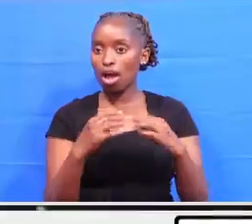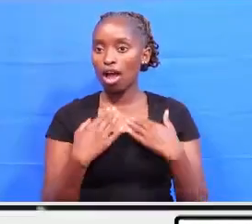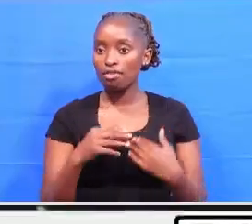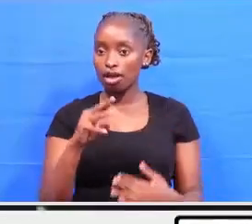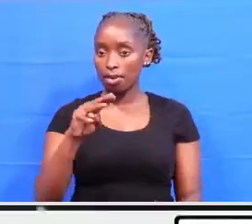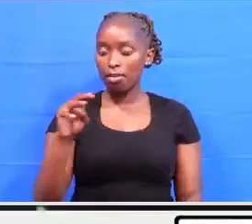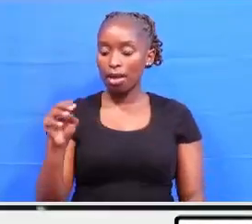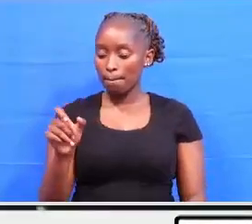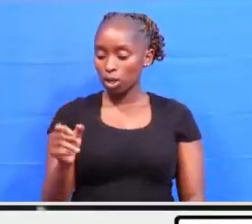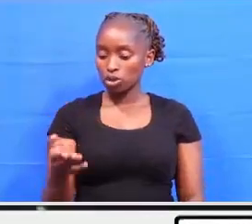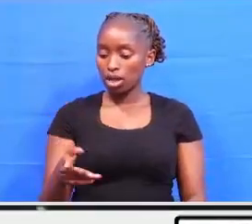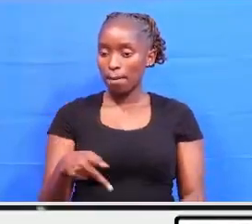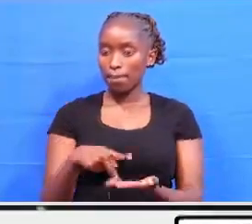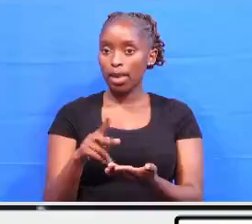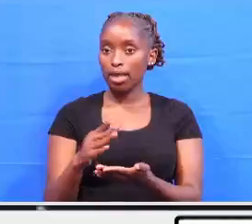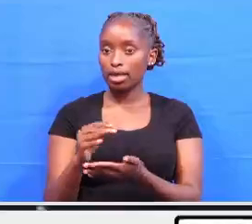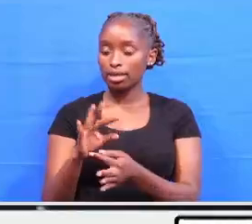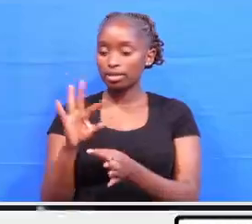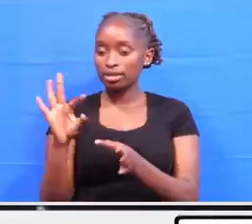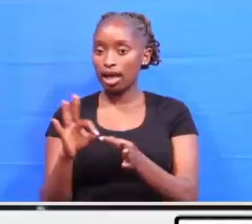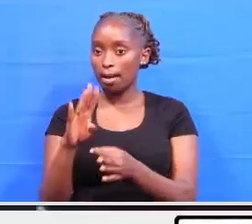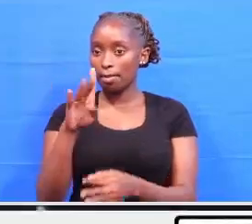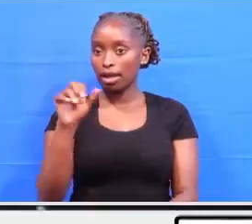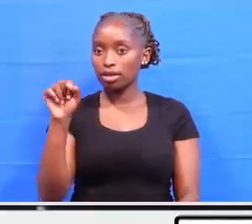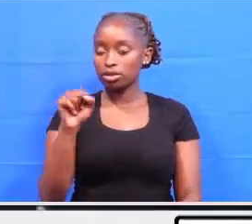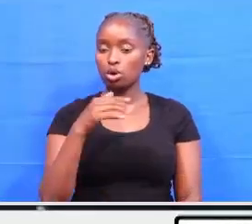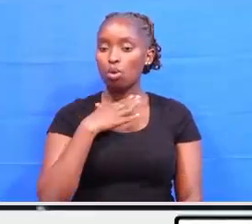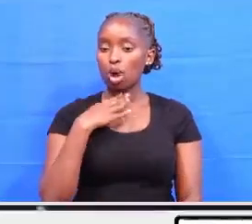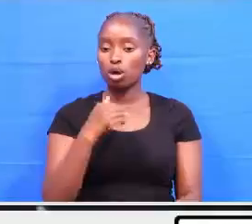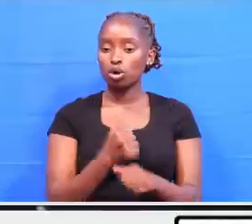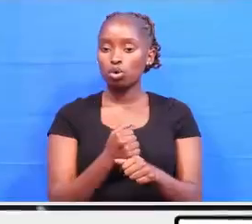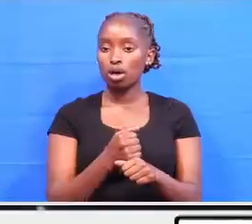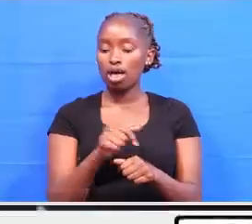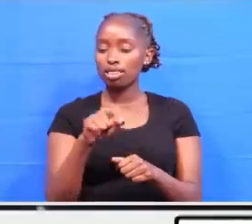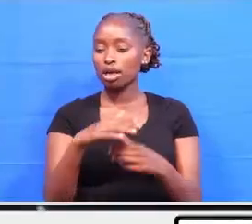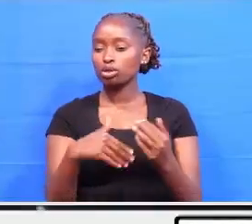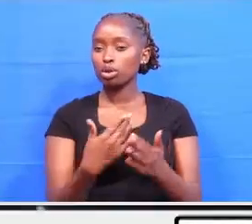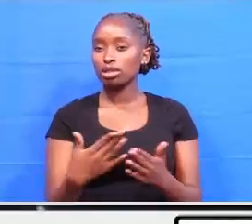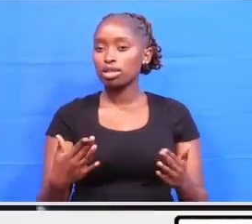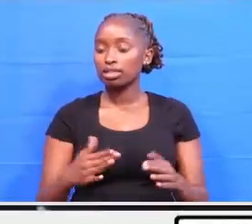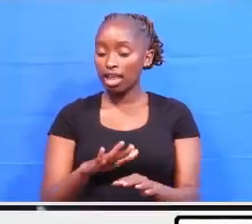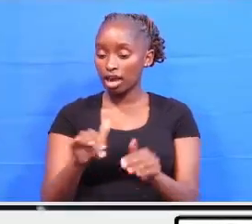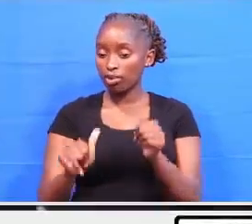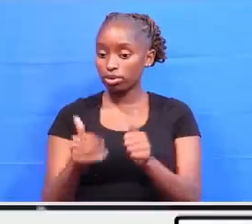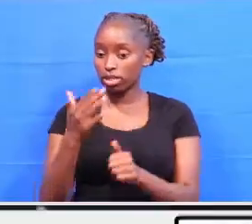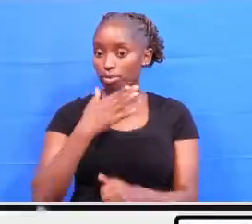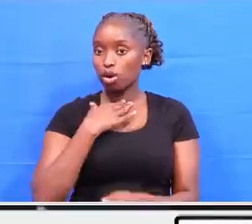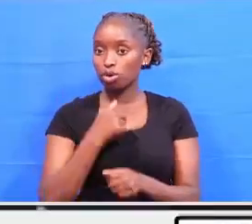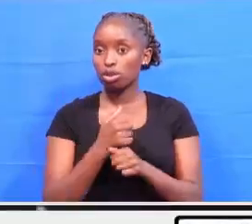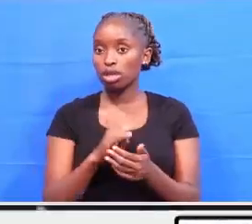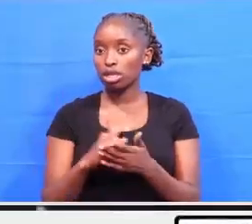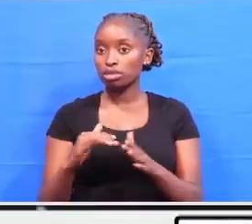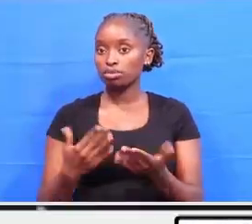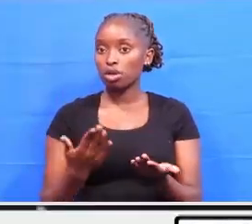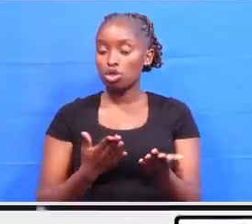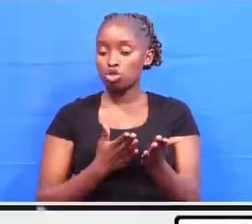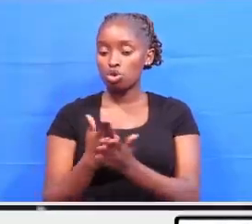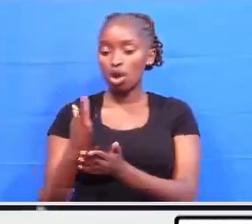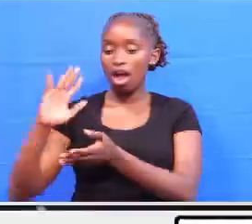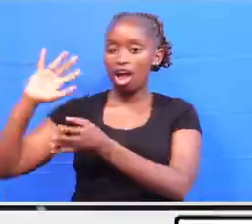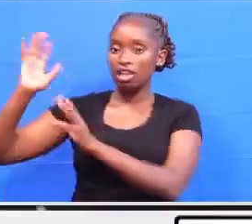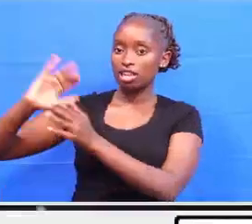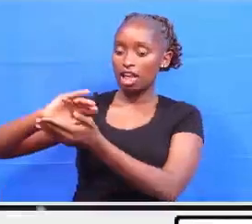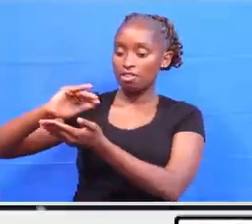pays certain bills? They want to gauge all those things. One of the places that they wanted to do that through was the Hustler Fund.